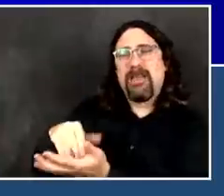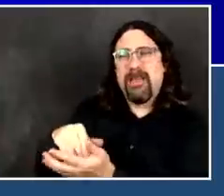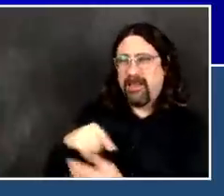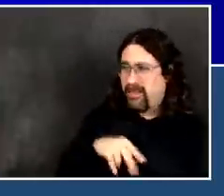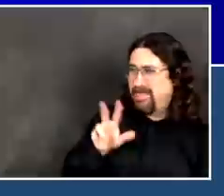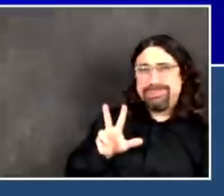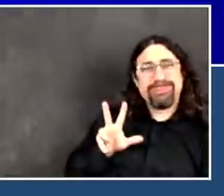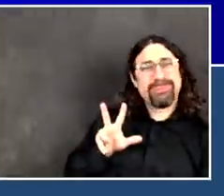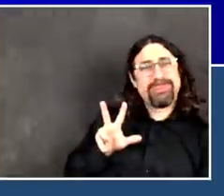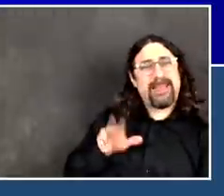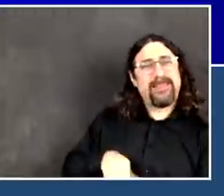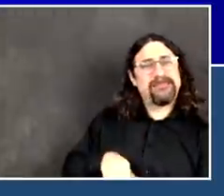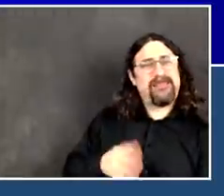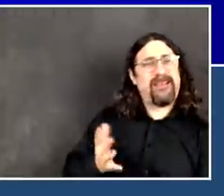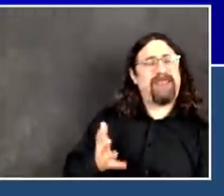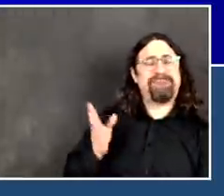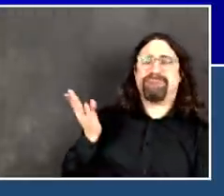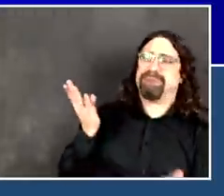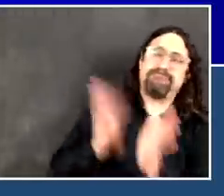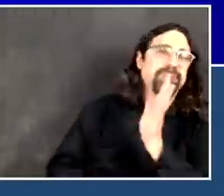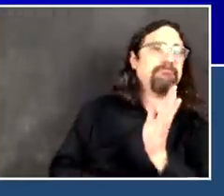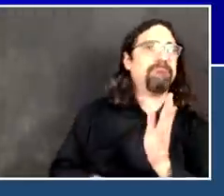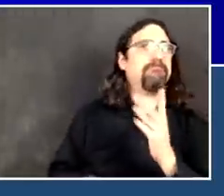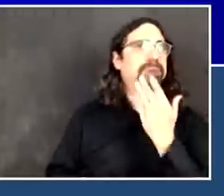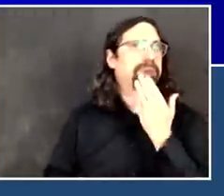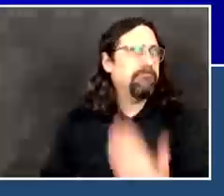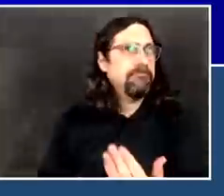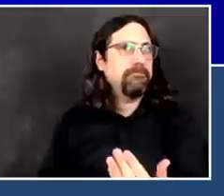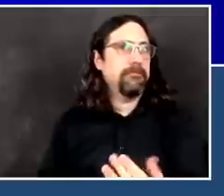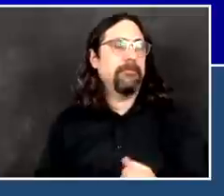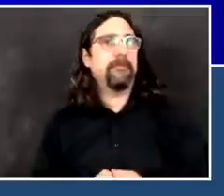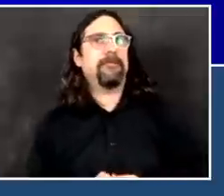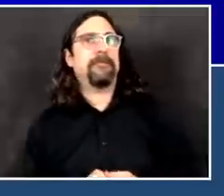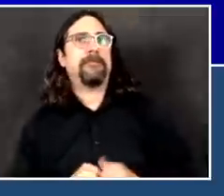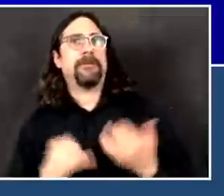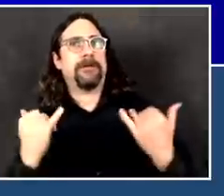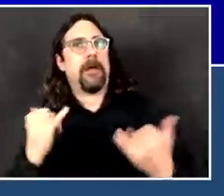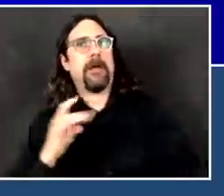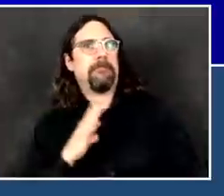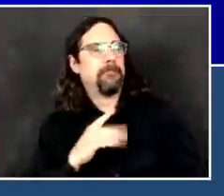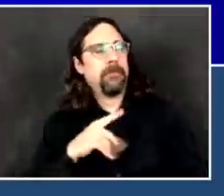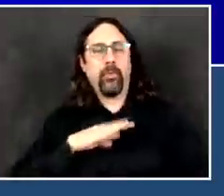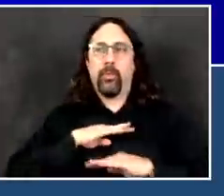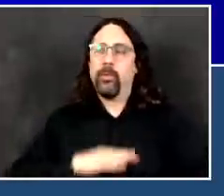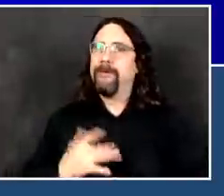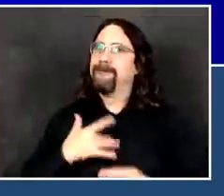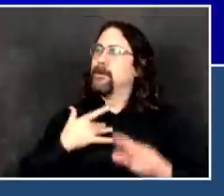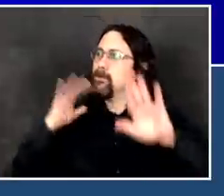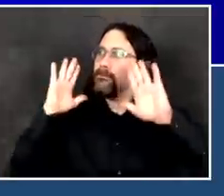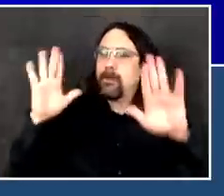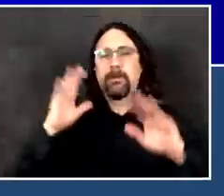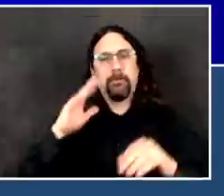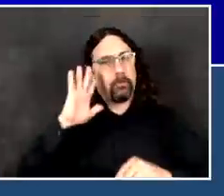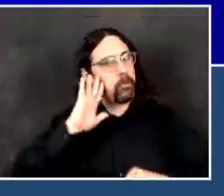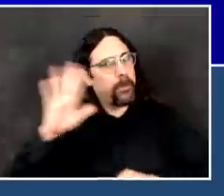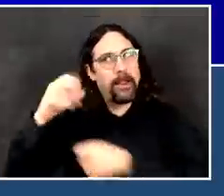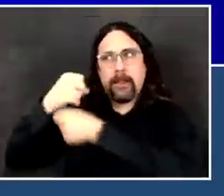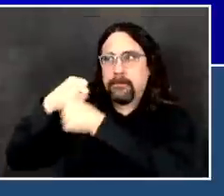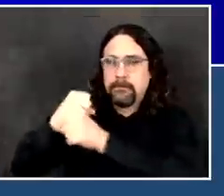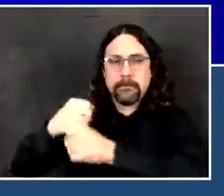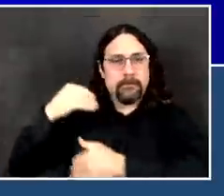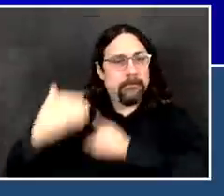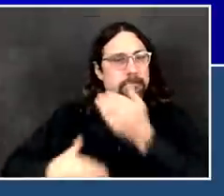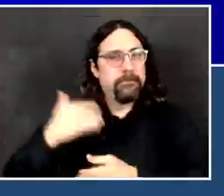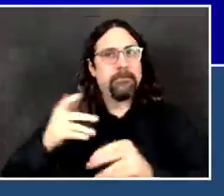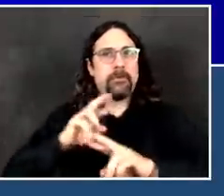stronger. It means we're in a position to protect ourselves and to help others who may need our help. But it also